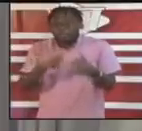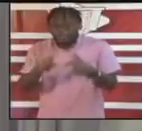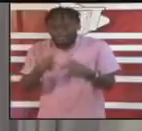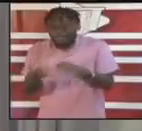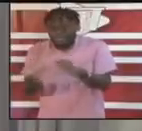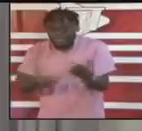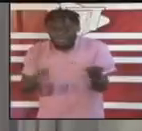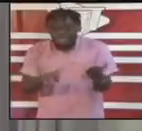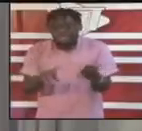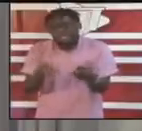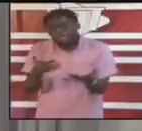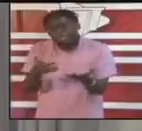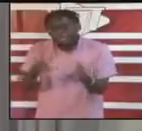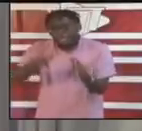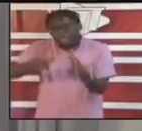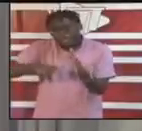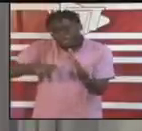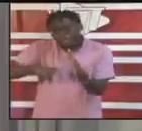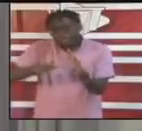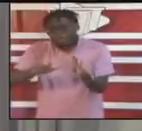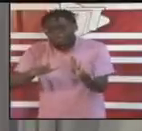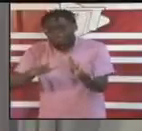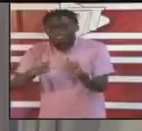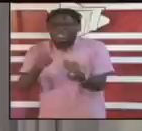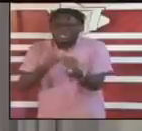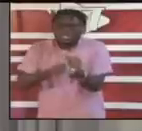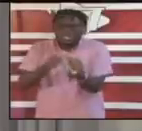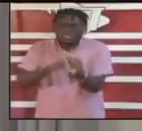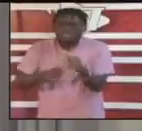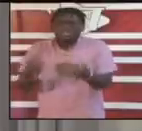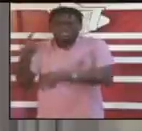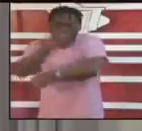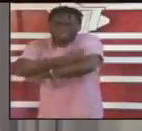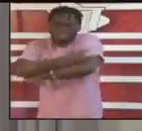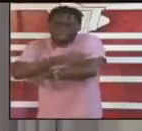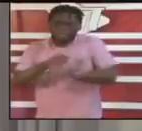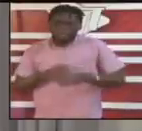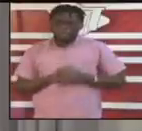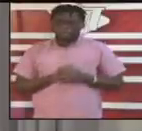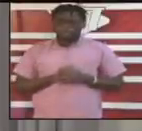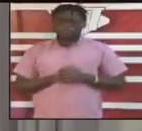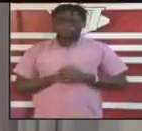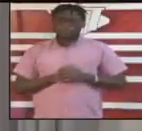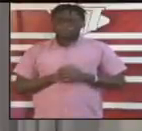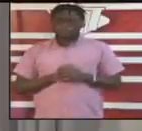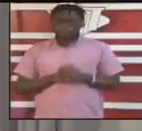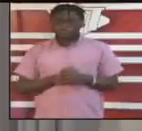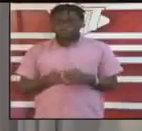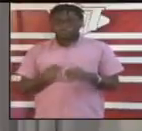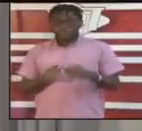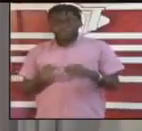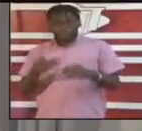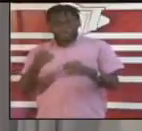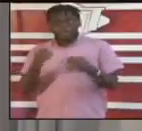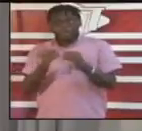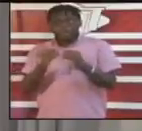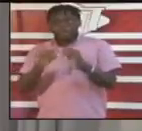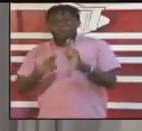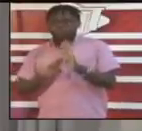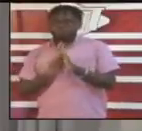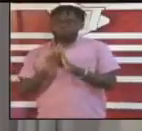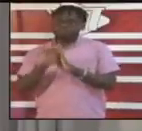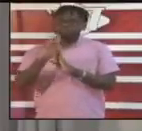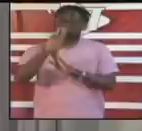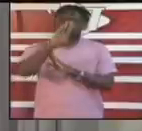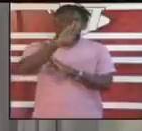about 5,000 deaths per day. At the peak, it was over 7.5, close to 8,000 deaths